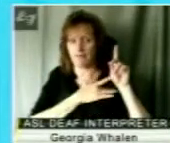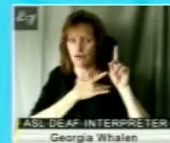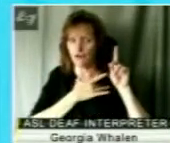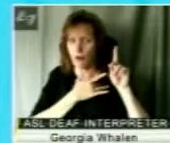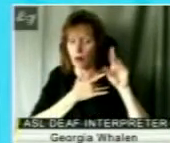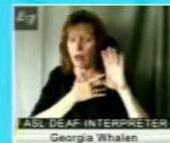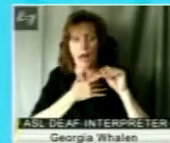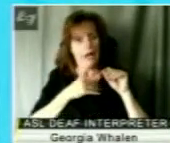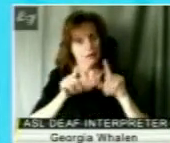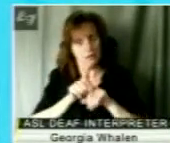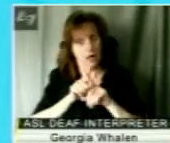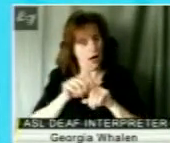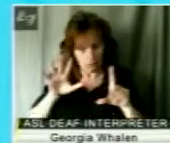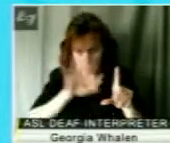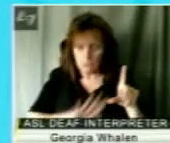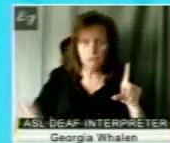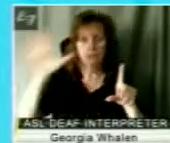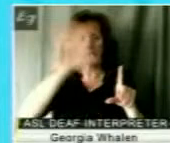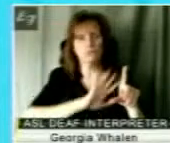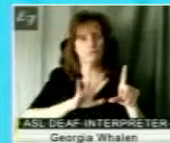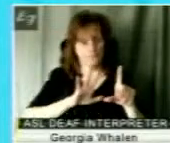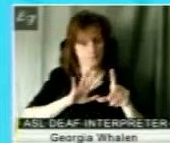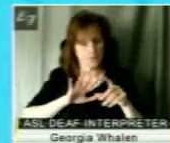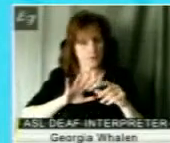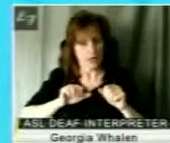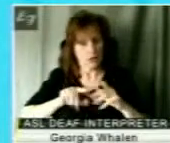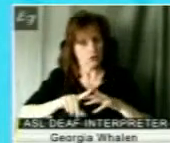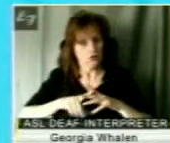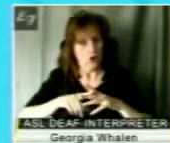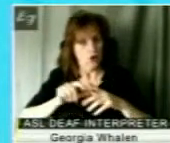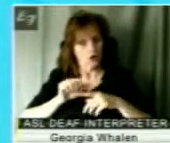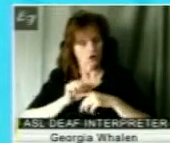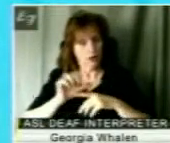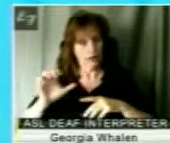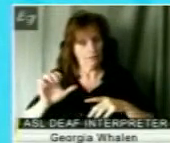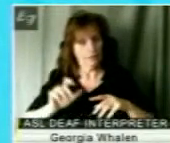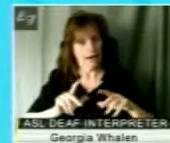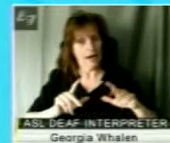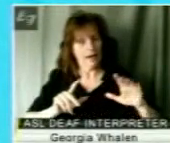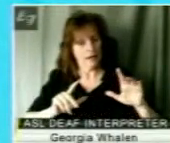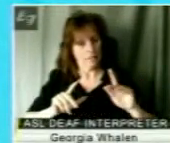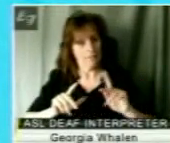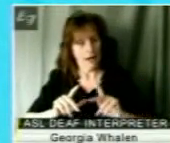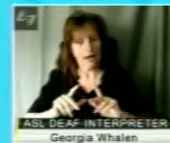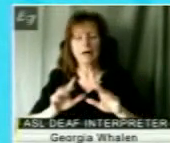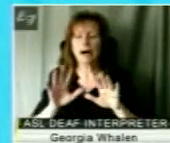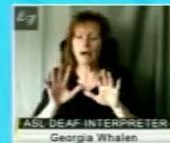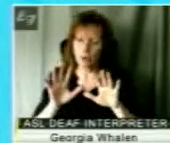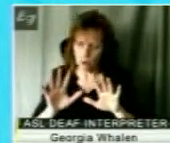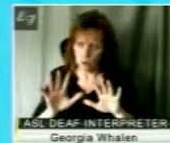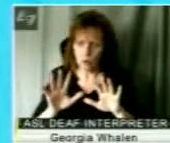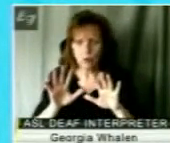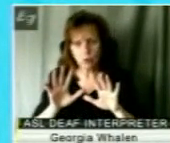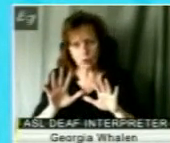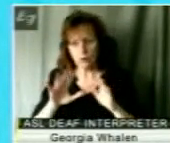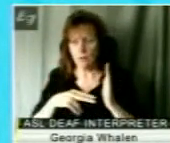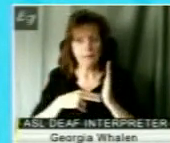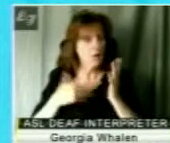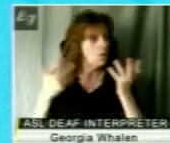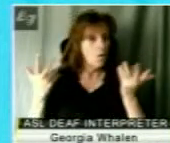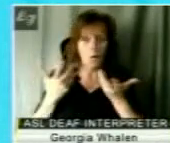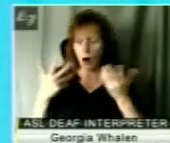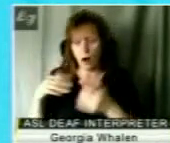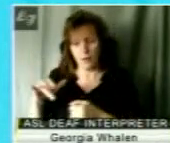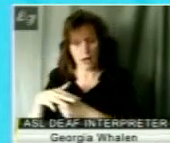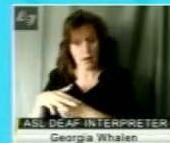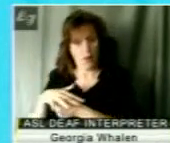to get to their return to training programs in place. But that has led to other questions from amateur sports groups who say, well,